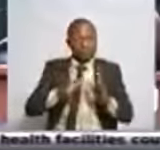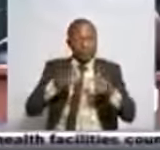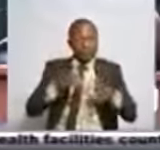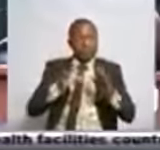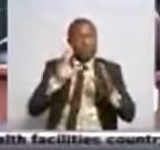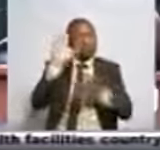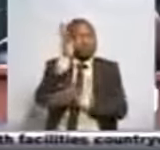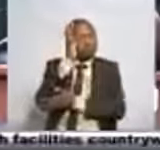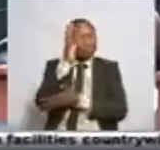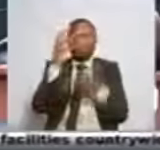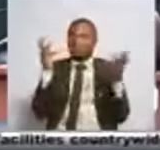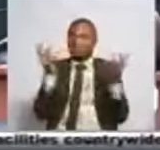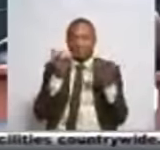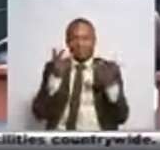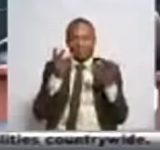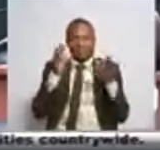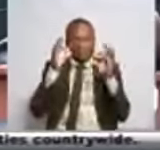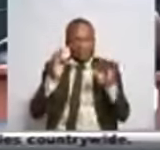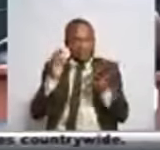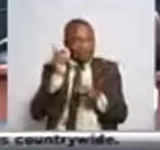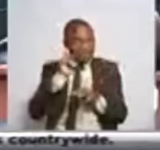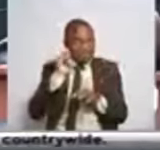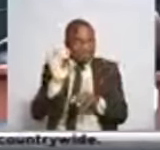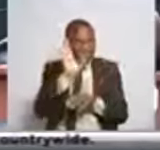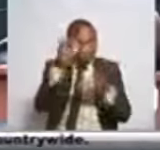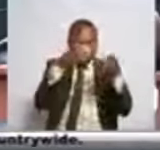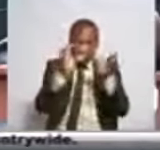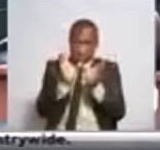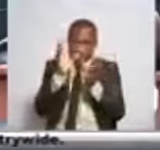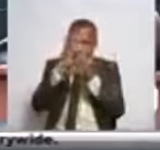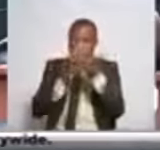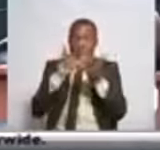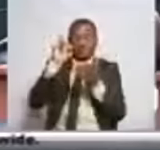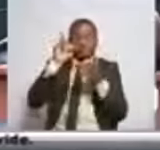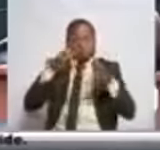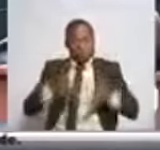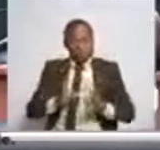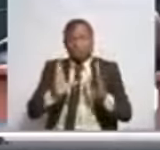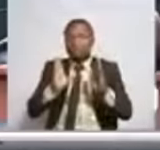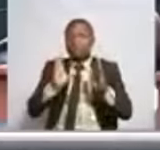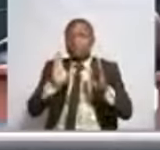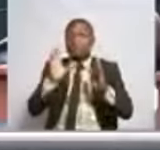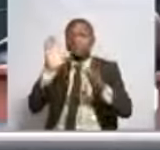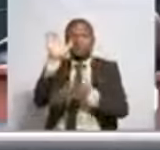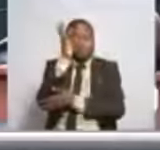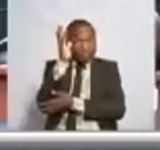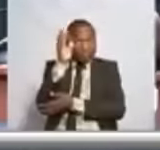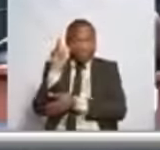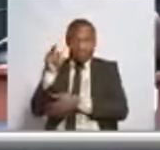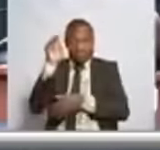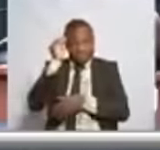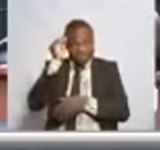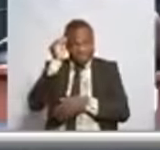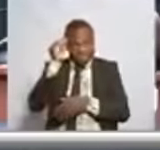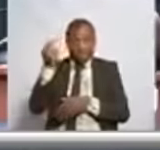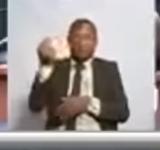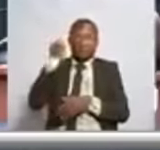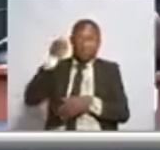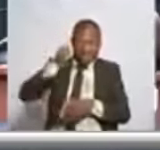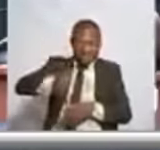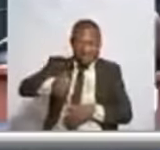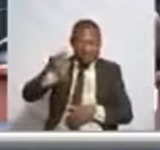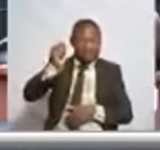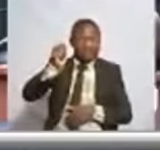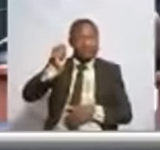tree. If we hear that in your constituency somebody has delivered from a tree, you know that you are behind yourself, and